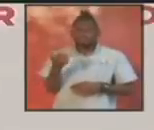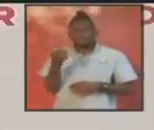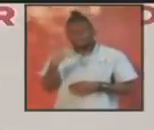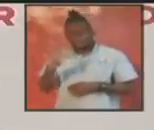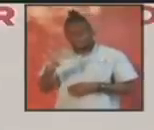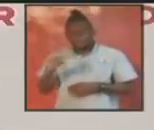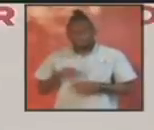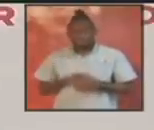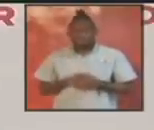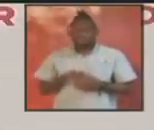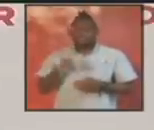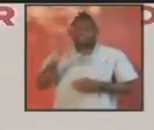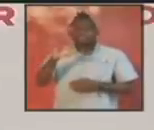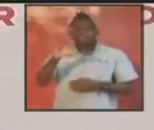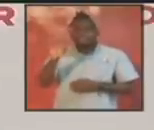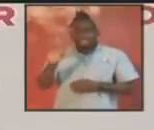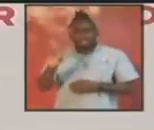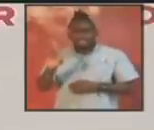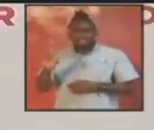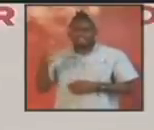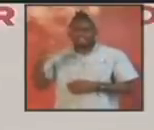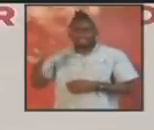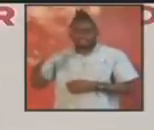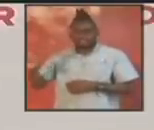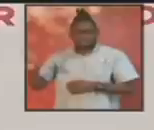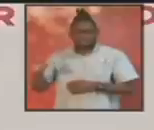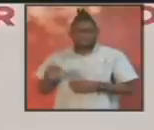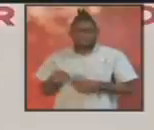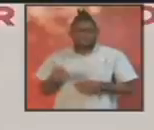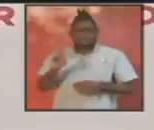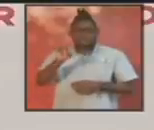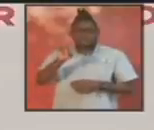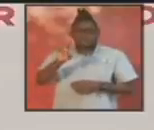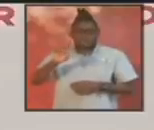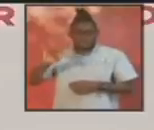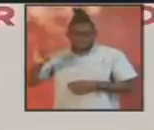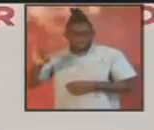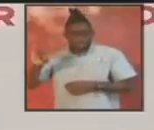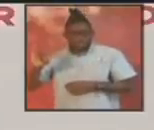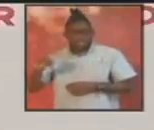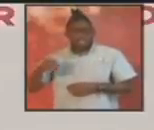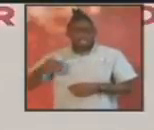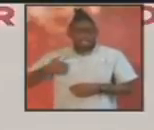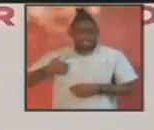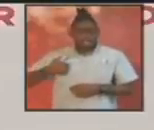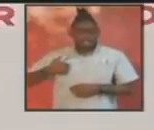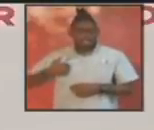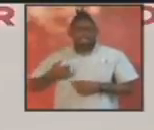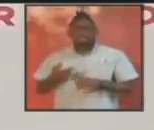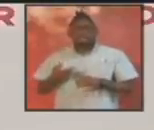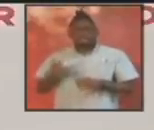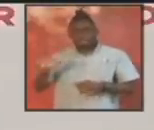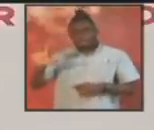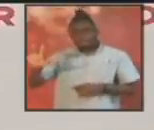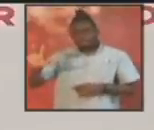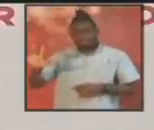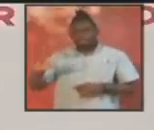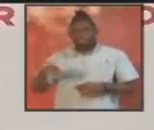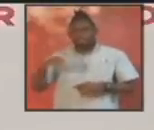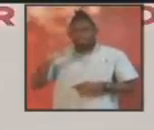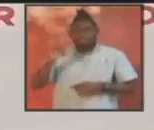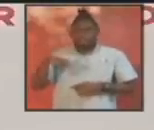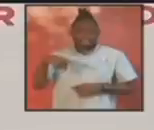8, UE Canada Hall 45, UE Freedom Hall 11, Cara Suite 17, Keepak Hotel